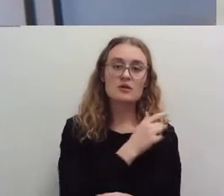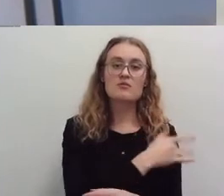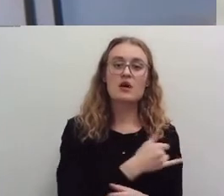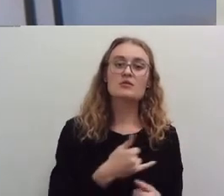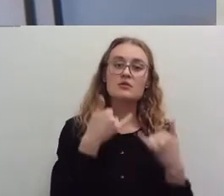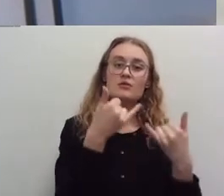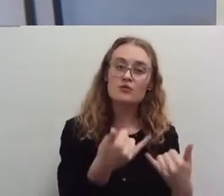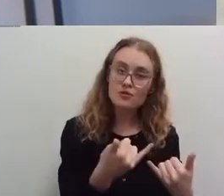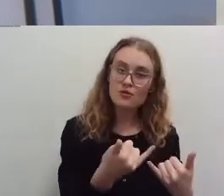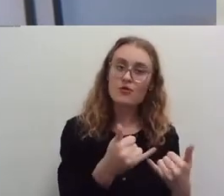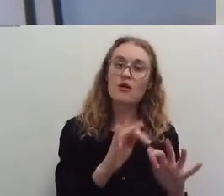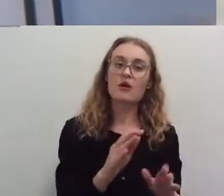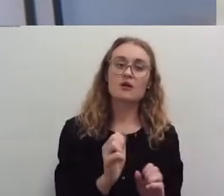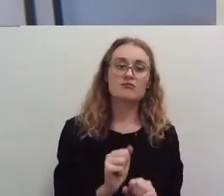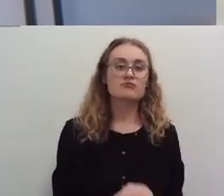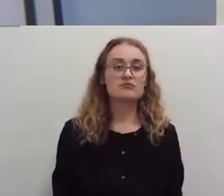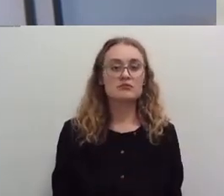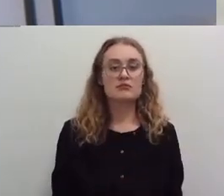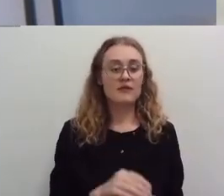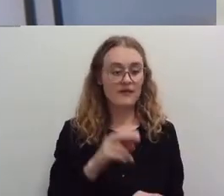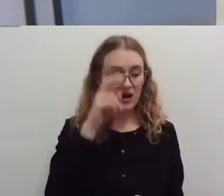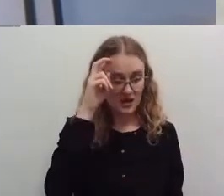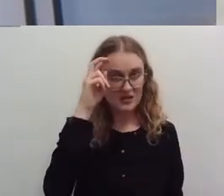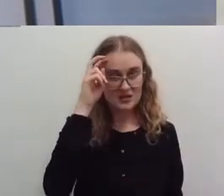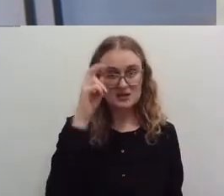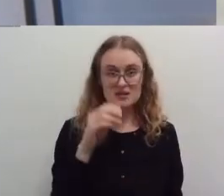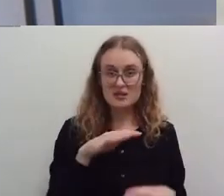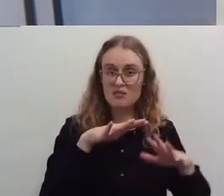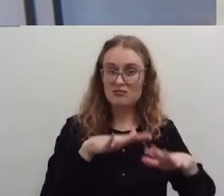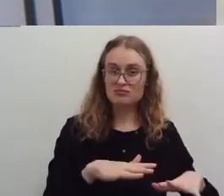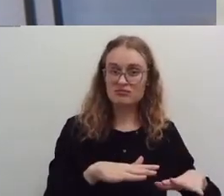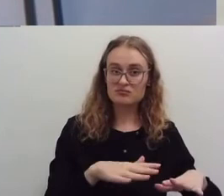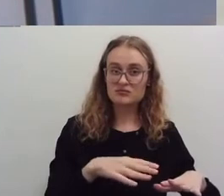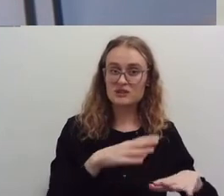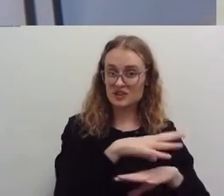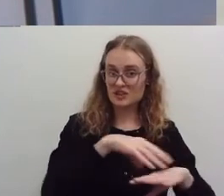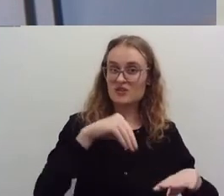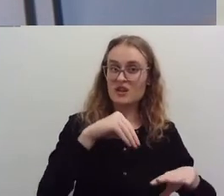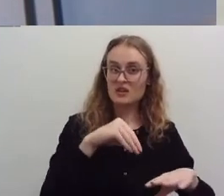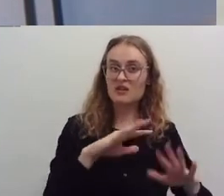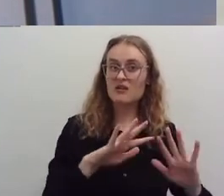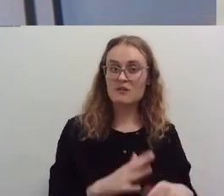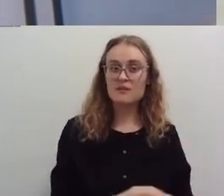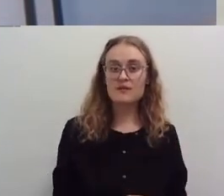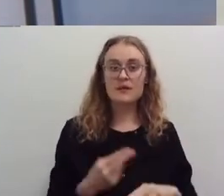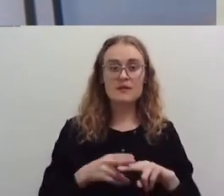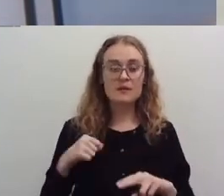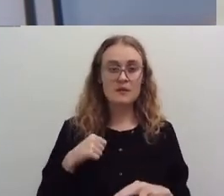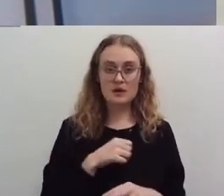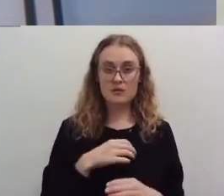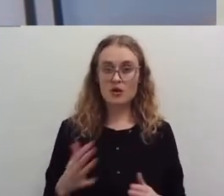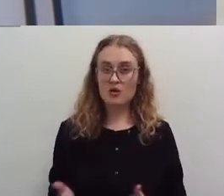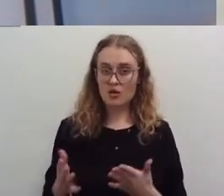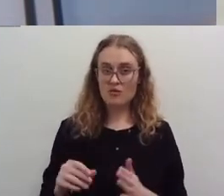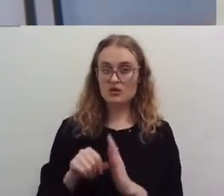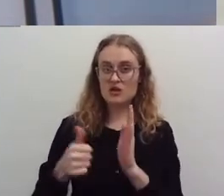Today I'm studying a relatively new profession called teacher's assistant, focusing on the care of the students outside of the